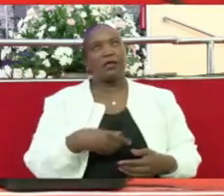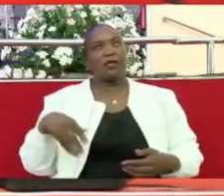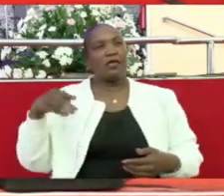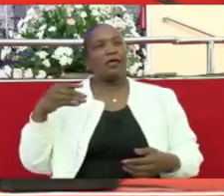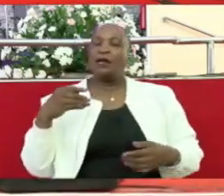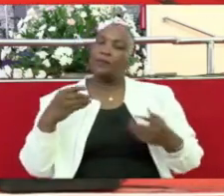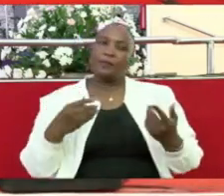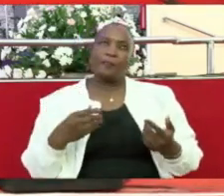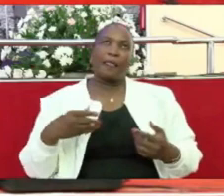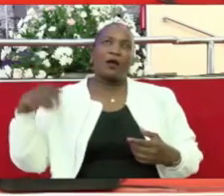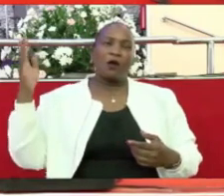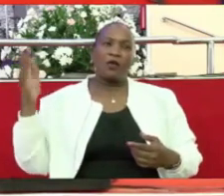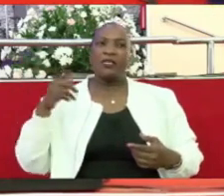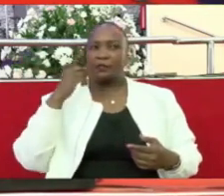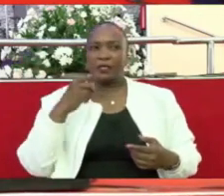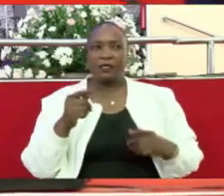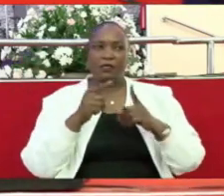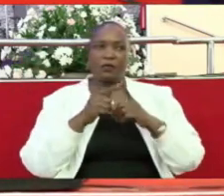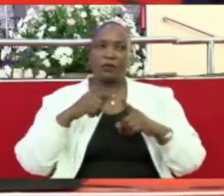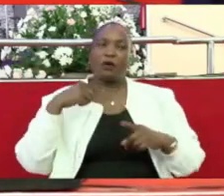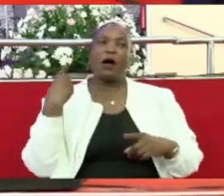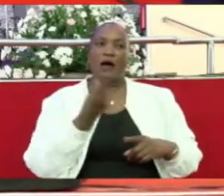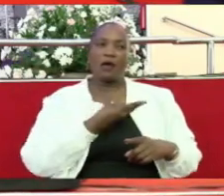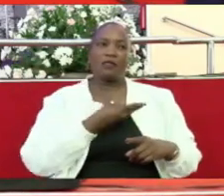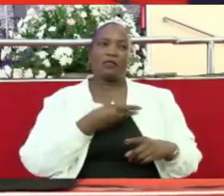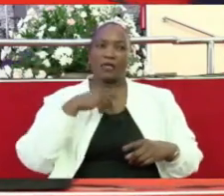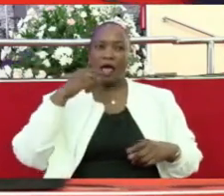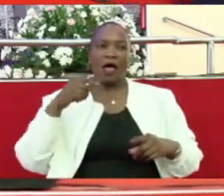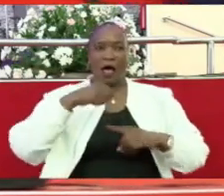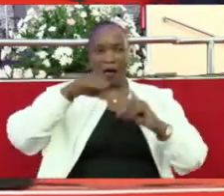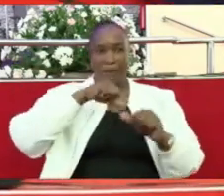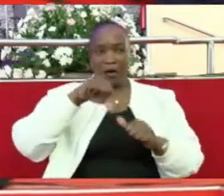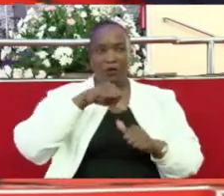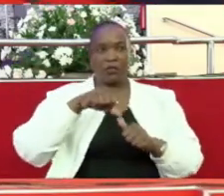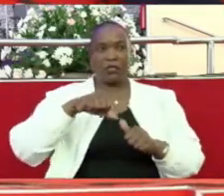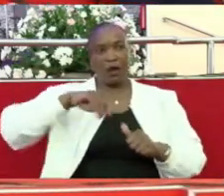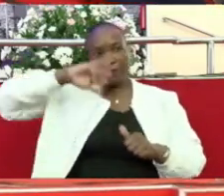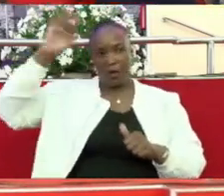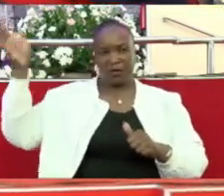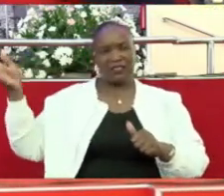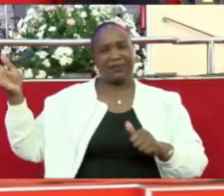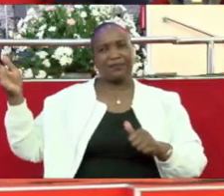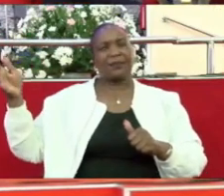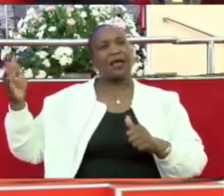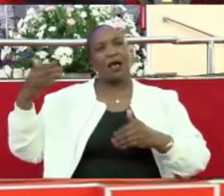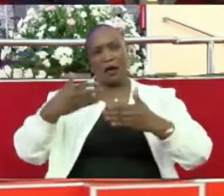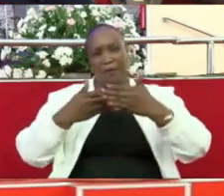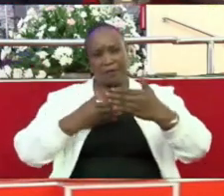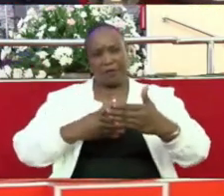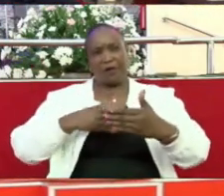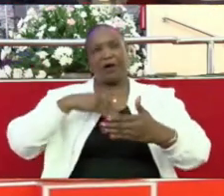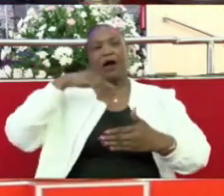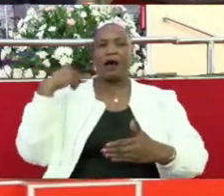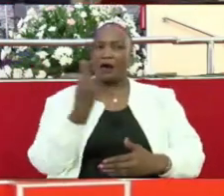mountain. Anatuambia kuhusu mlima. Saying that before us there is a mountain. Ya kwamba mbele yetu pana mlima. Just as it was with the children of Israel.